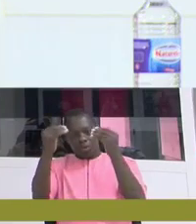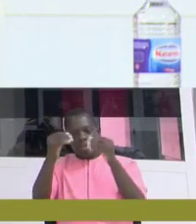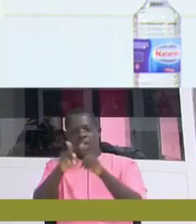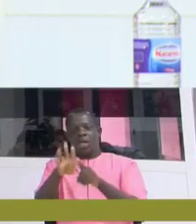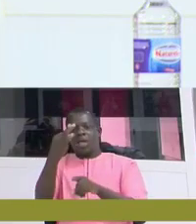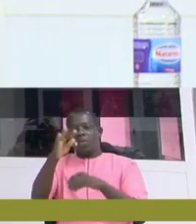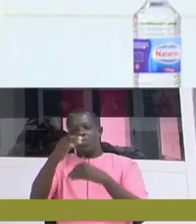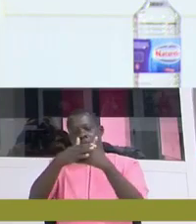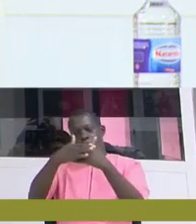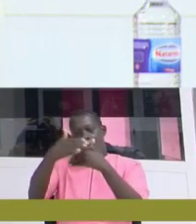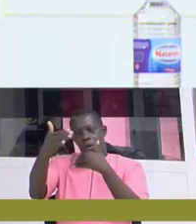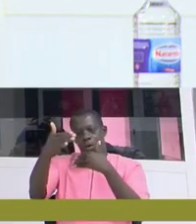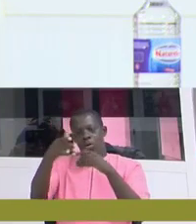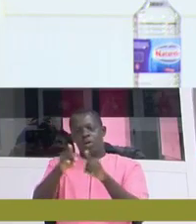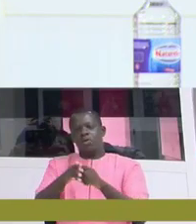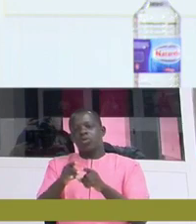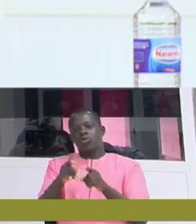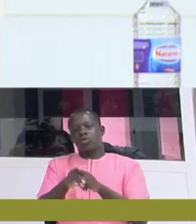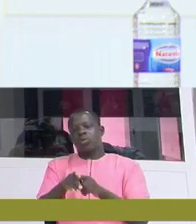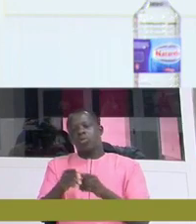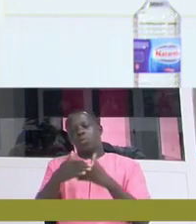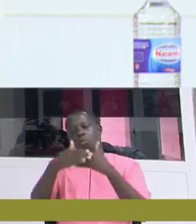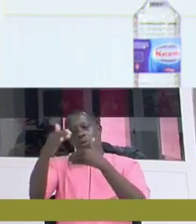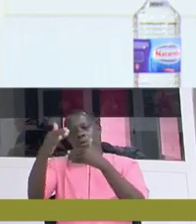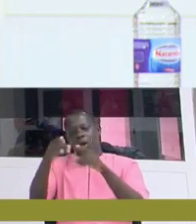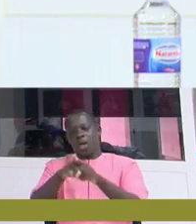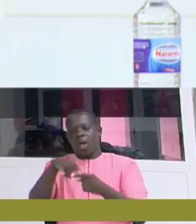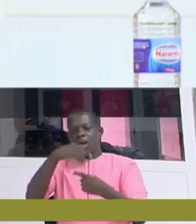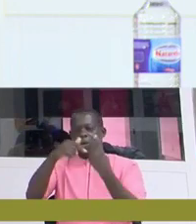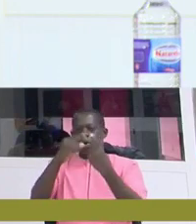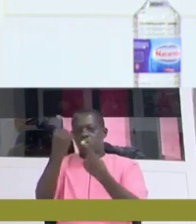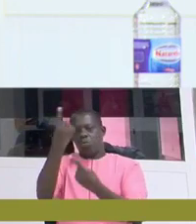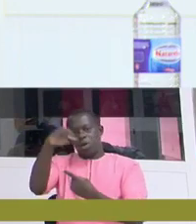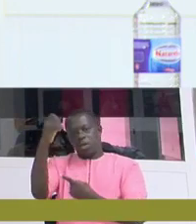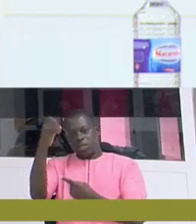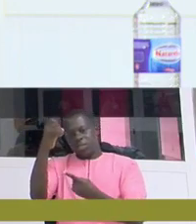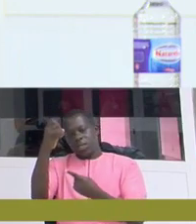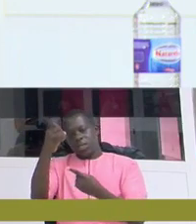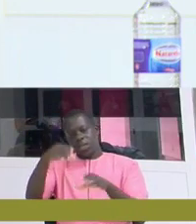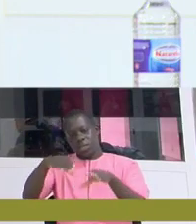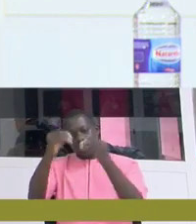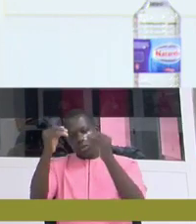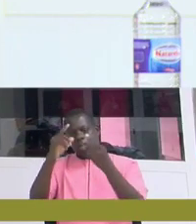200,000, if it is a little bit more, it will be about 100,000 plus.